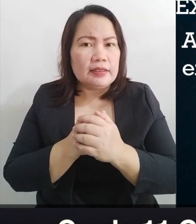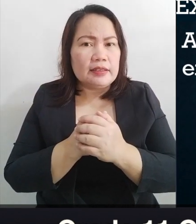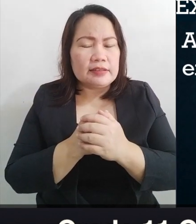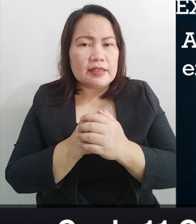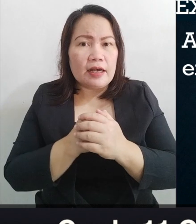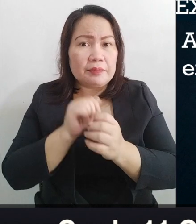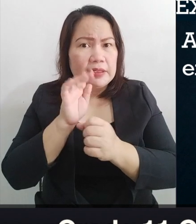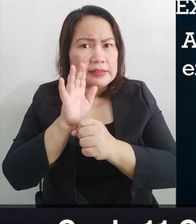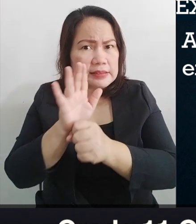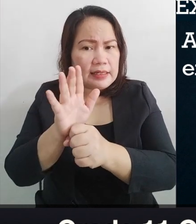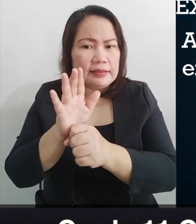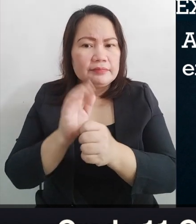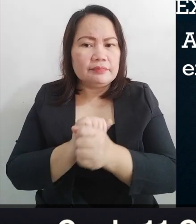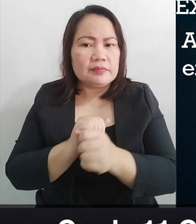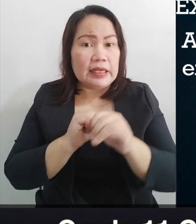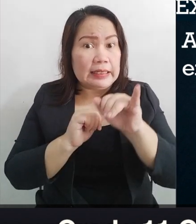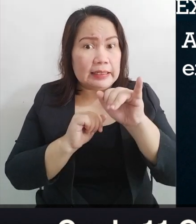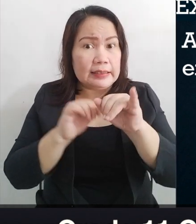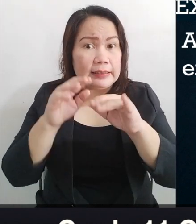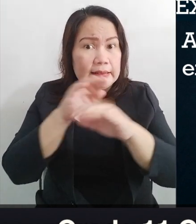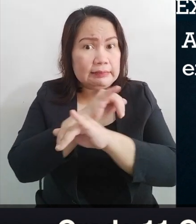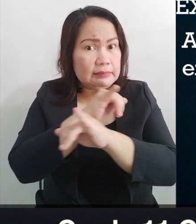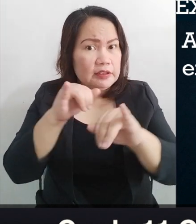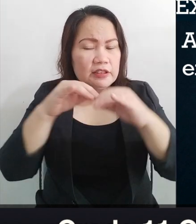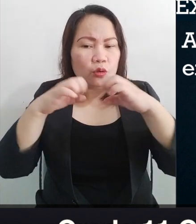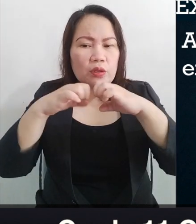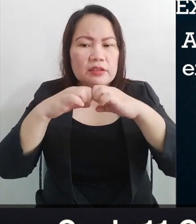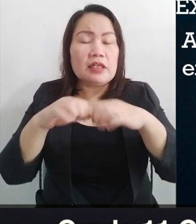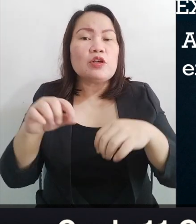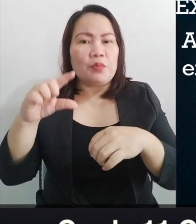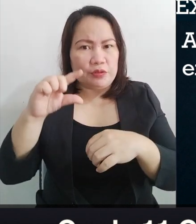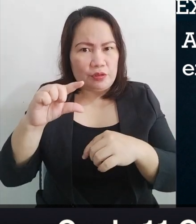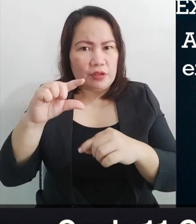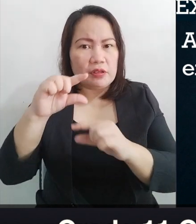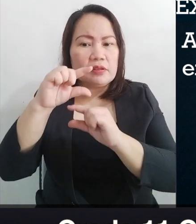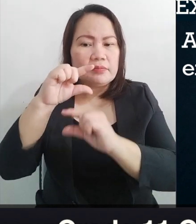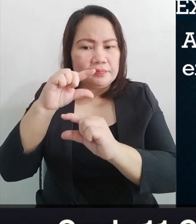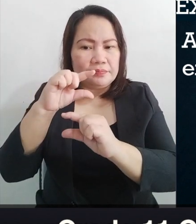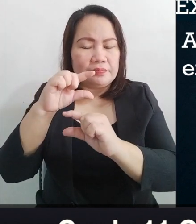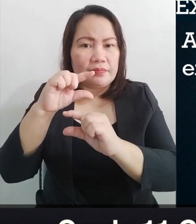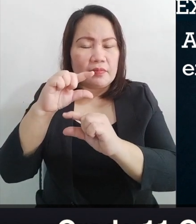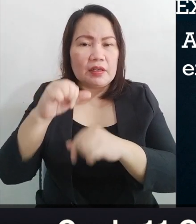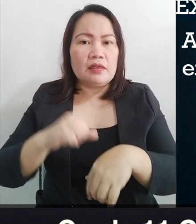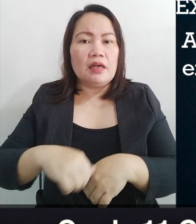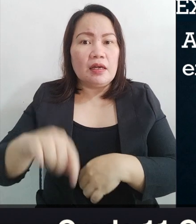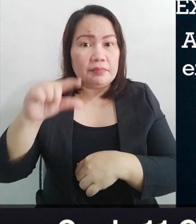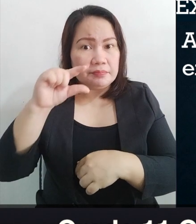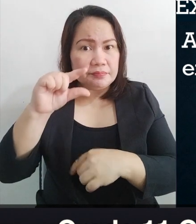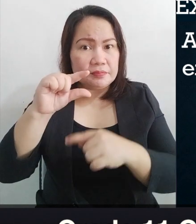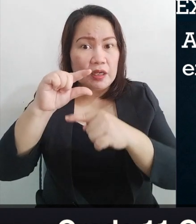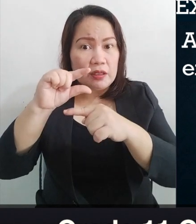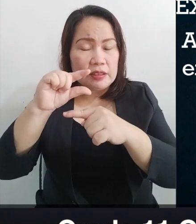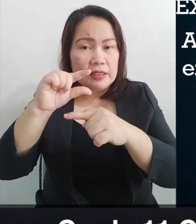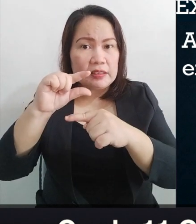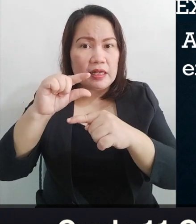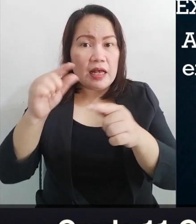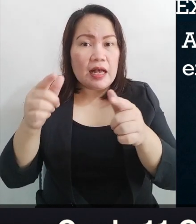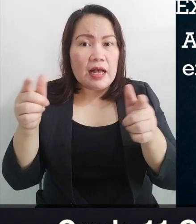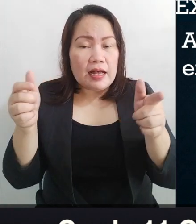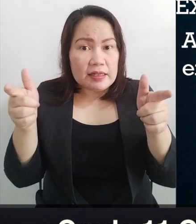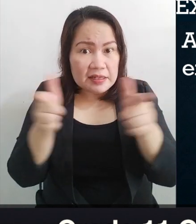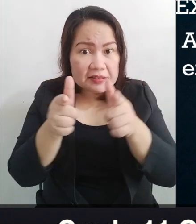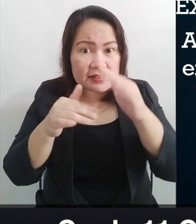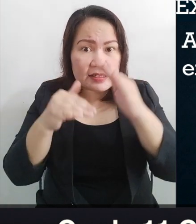mga inequality symbol na ginagamit natin? So, meron tayong less than, greater than, less than